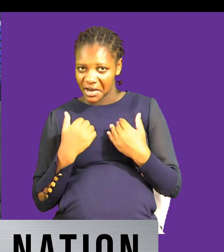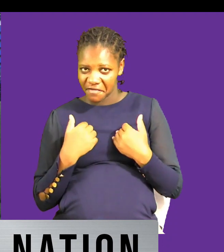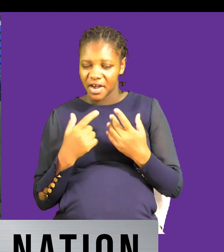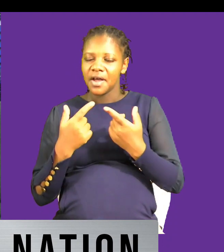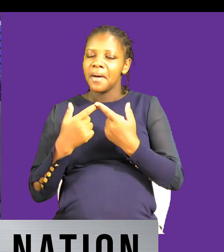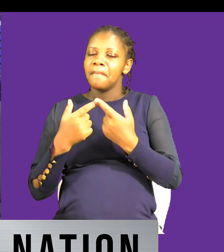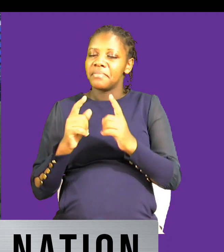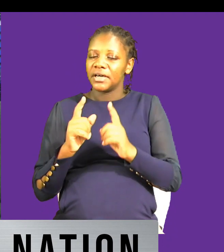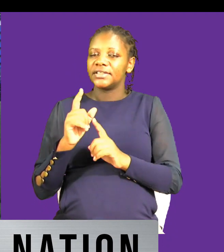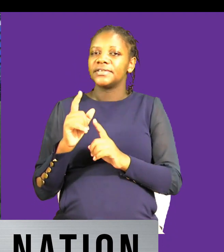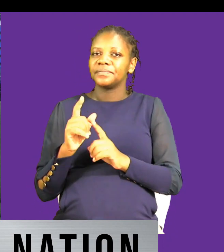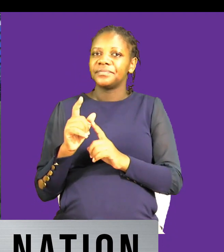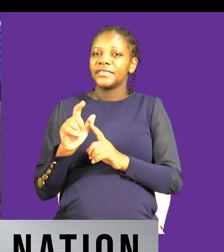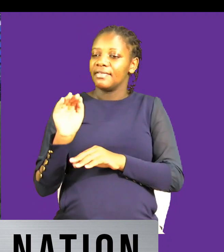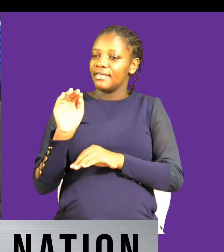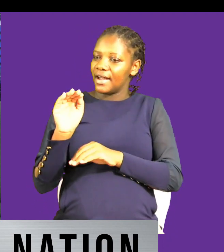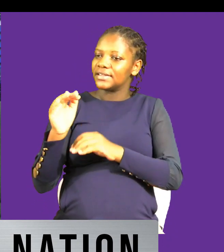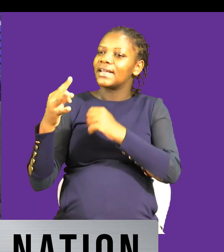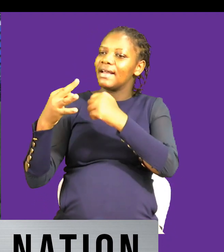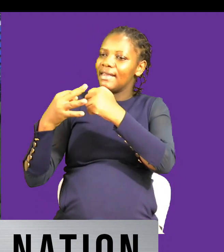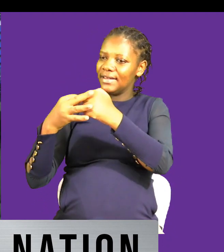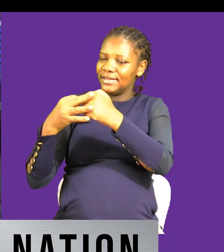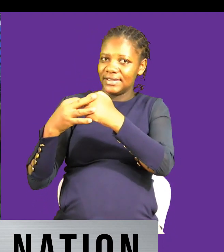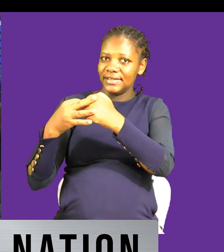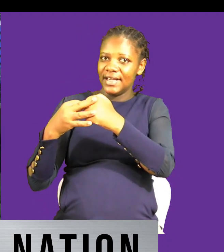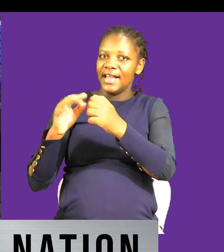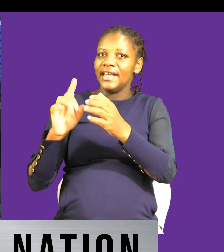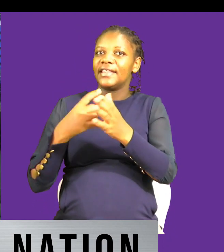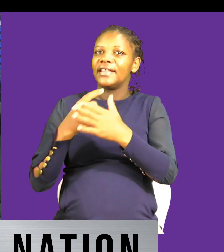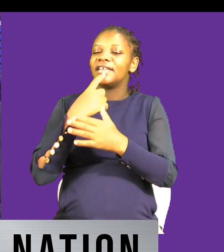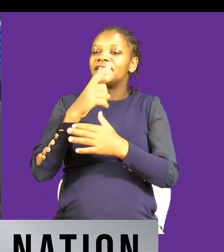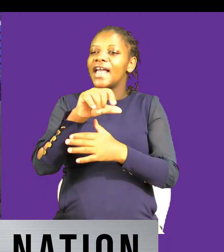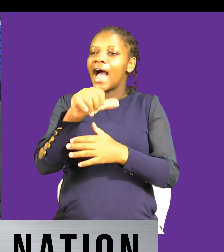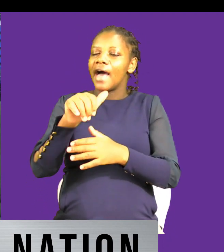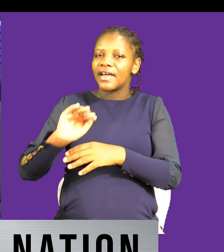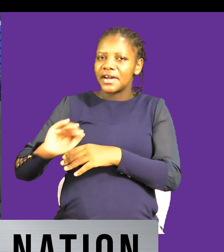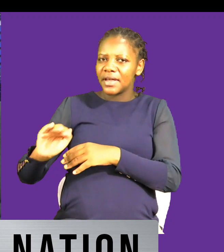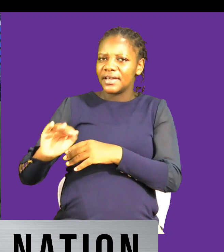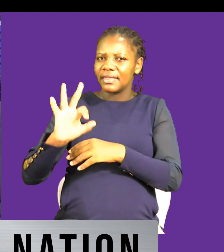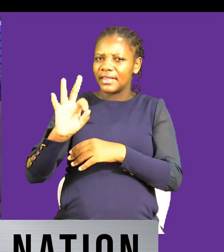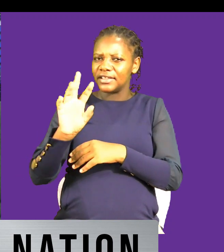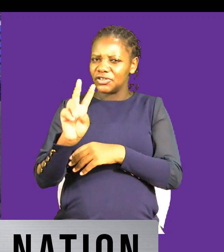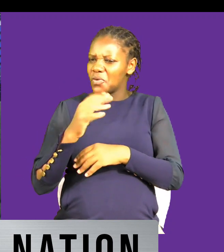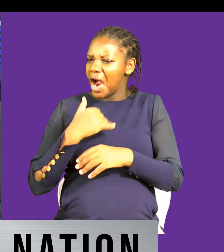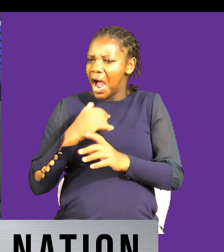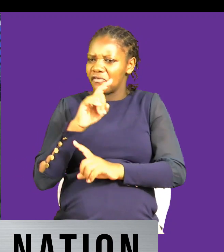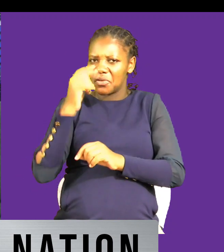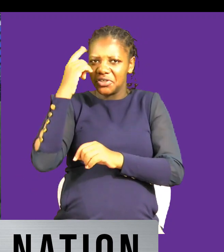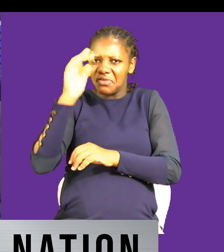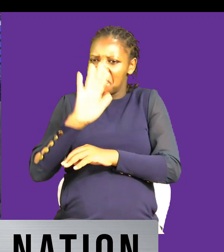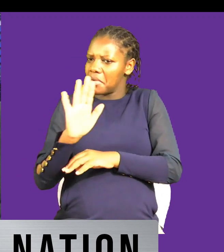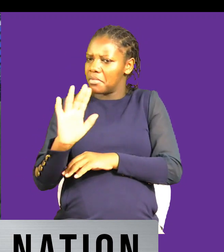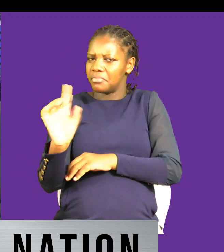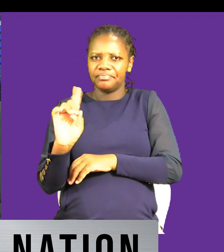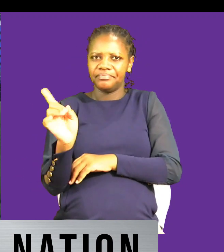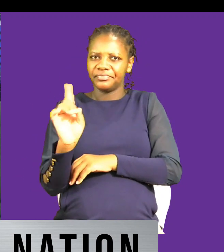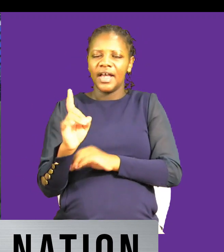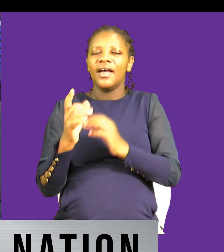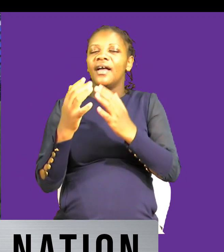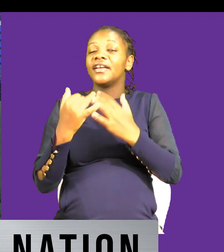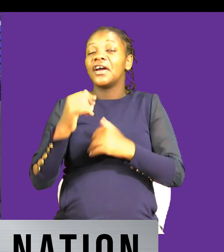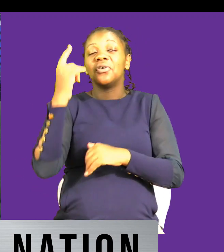8. They asked the 8, and then they said they don't have questions for the other 30-something people. How do you do that? How did you list